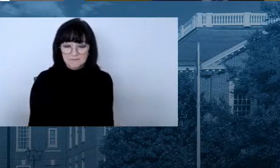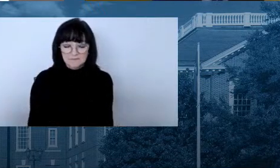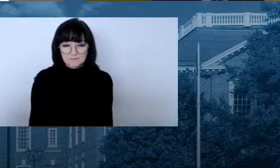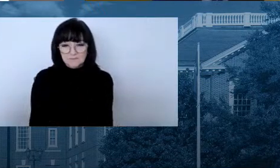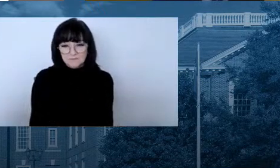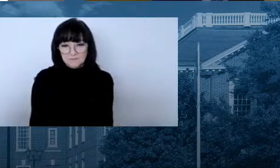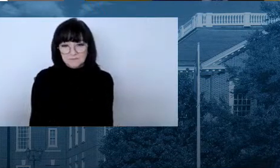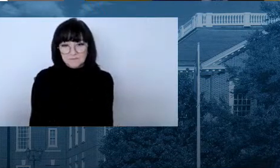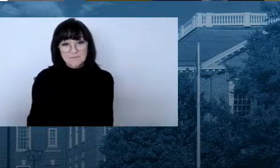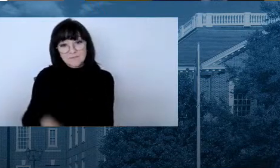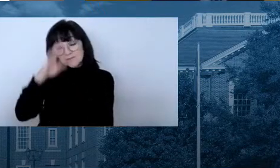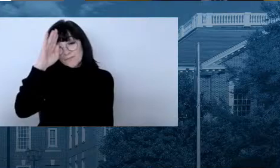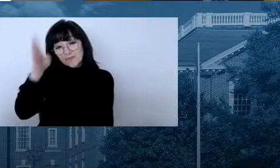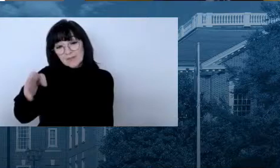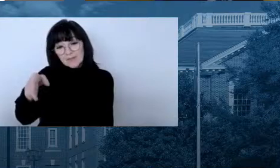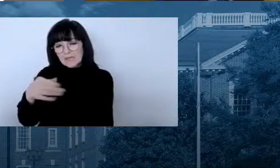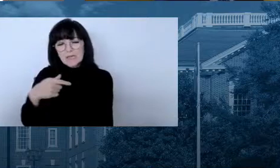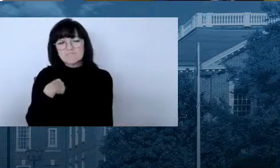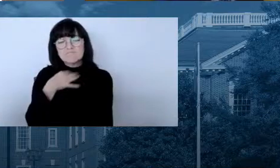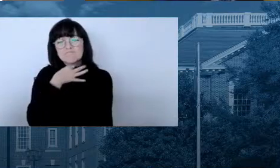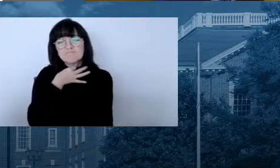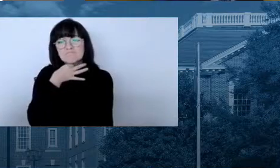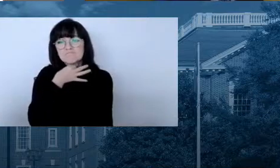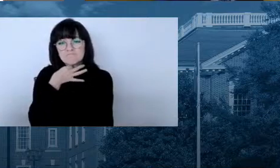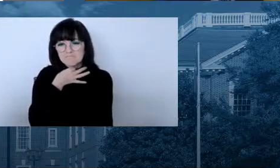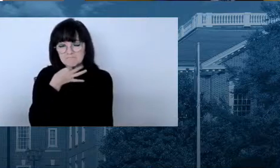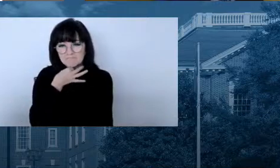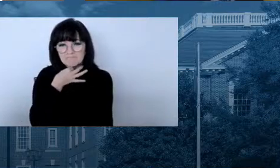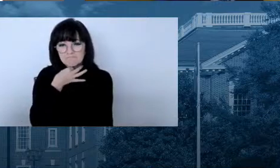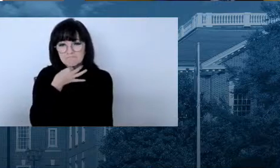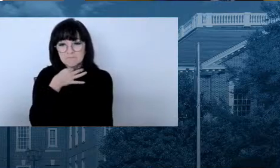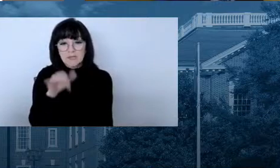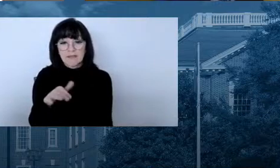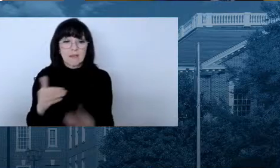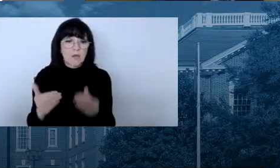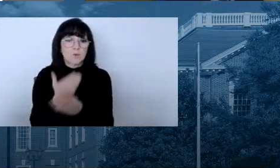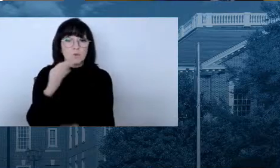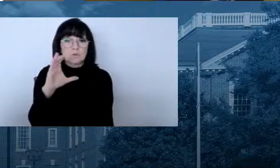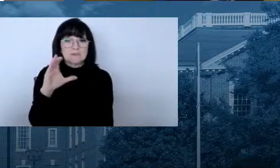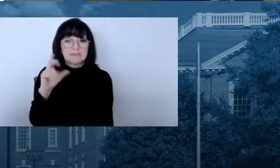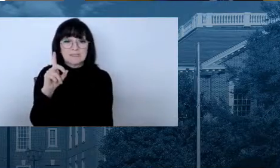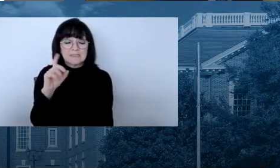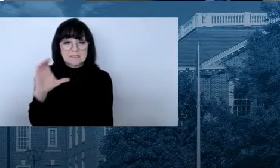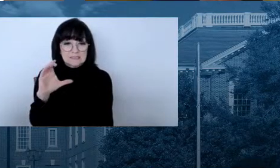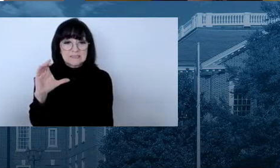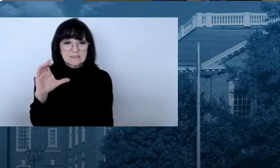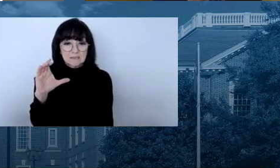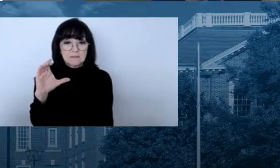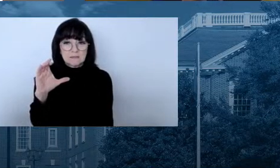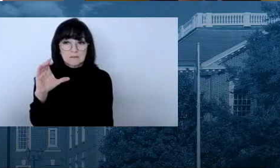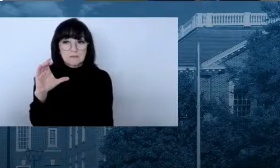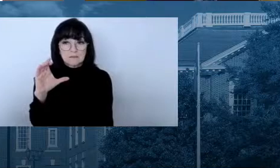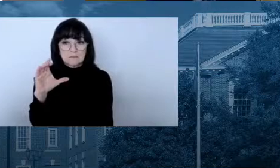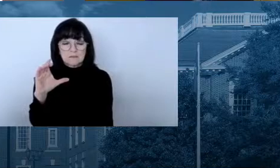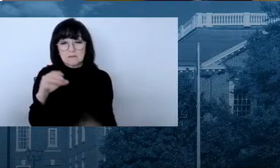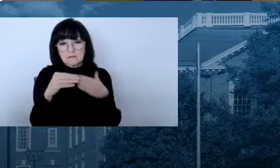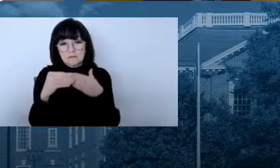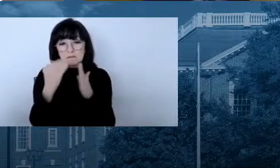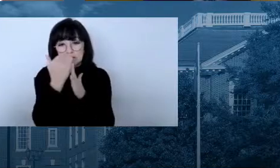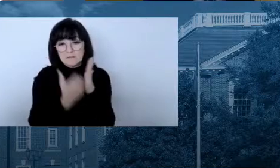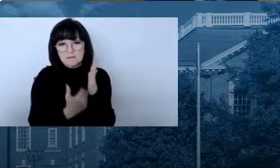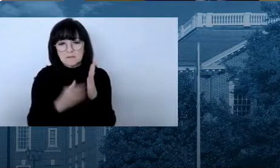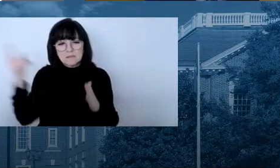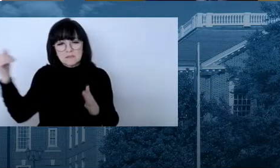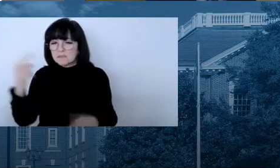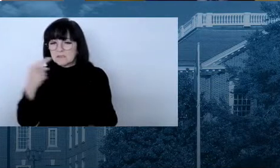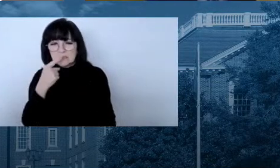Hi, all. I was just curious, the new CDC guidance on, not having to isolate